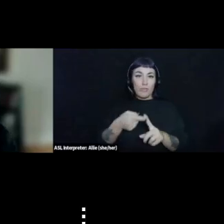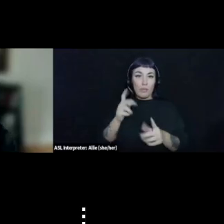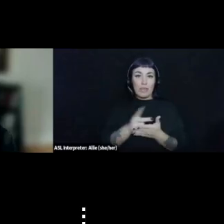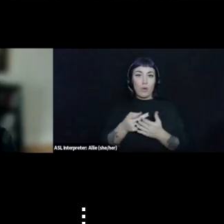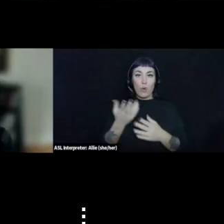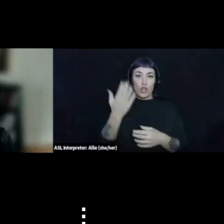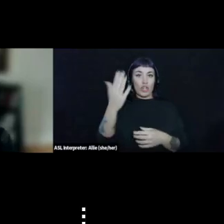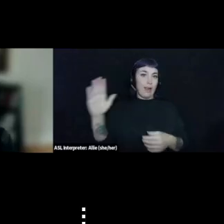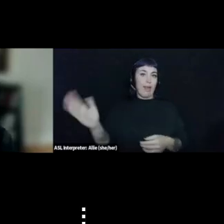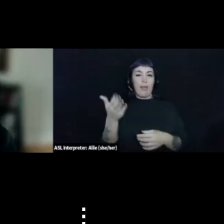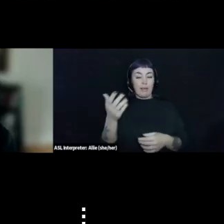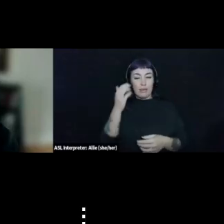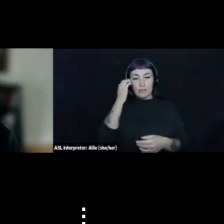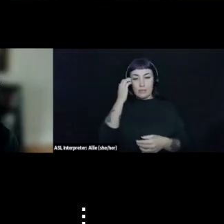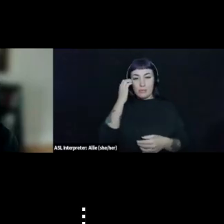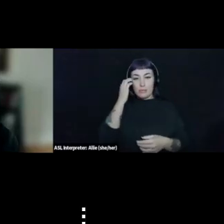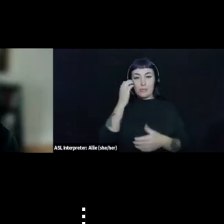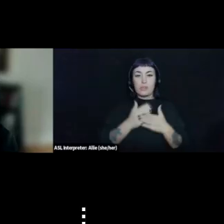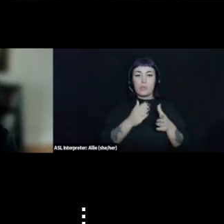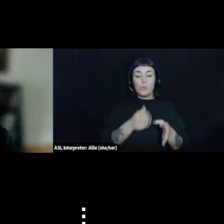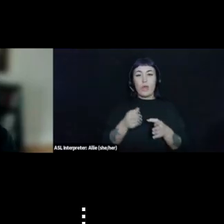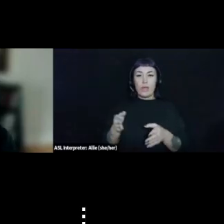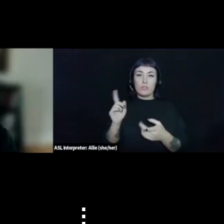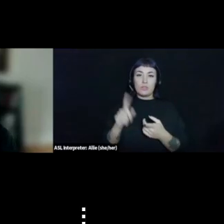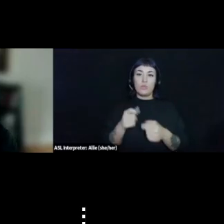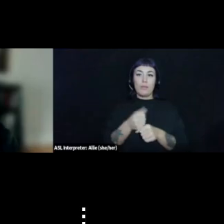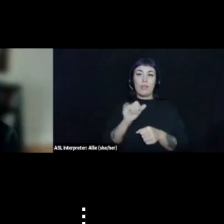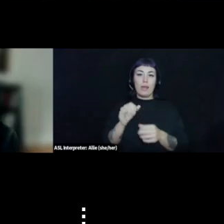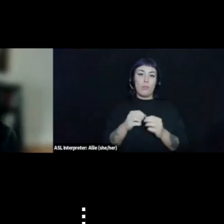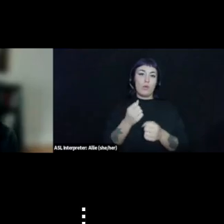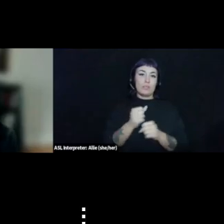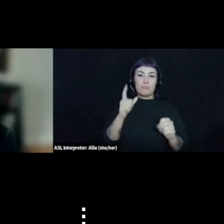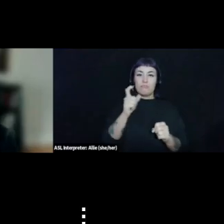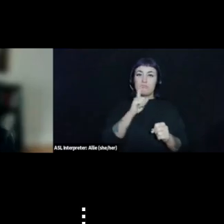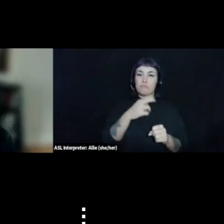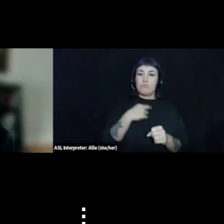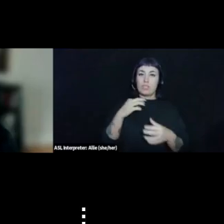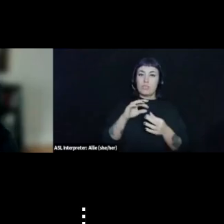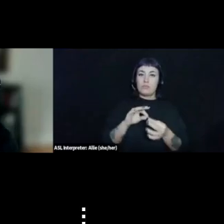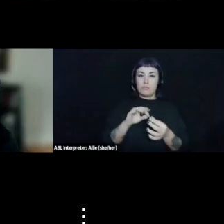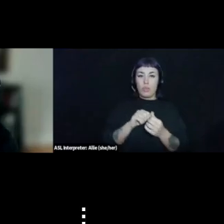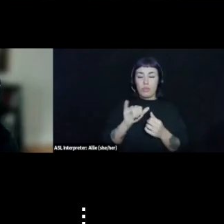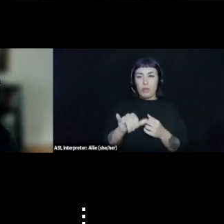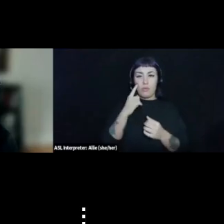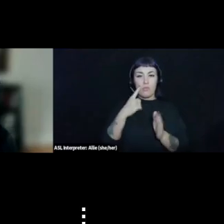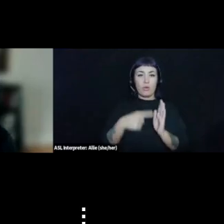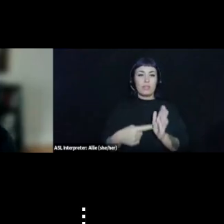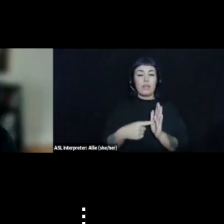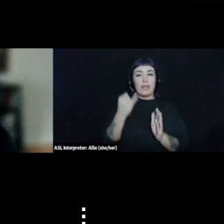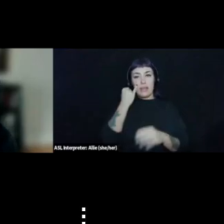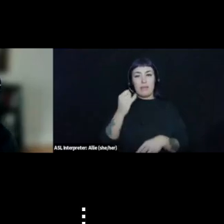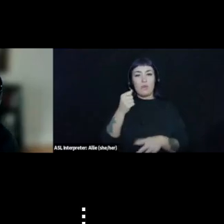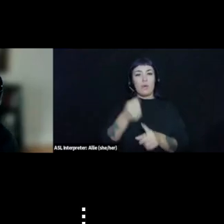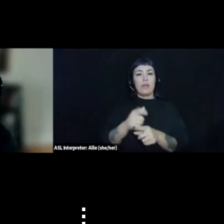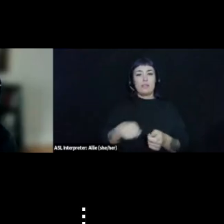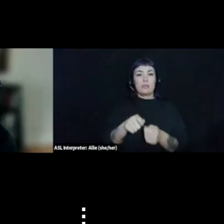free. But there are some ways to make that safer because there are risks associated with it. For example, if you hit certain